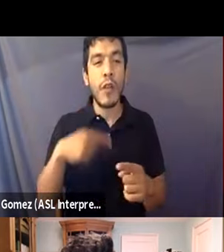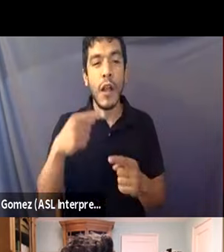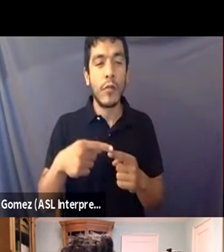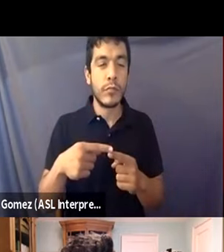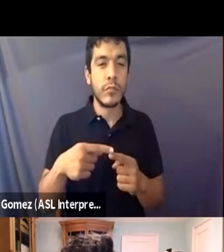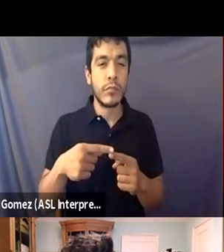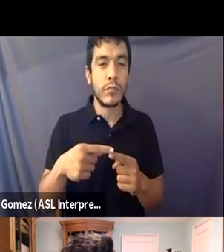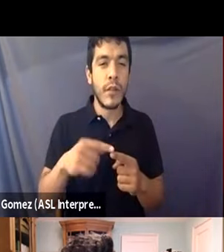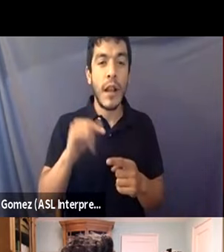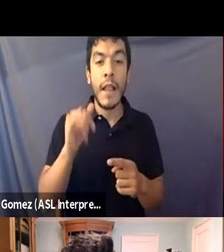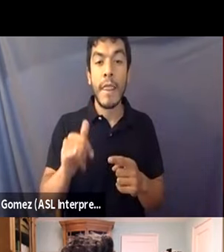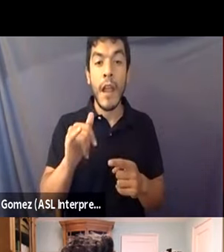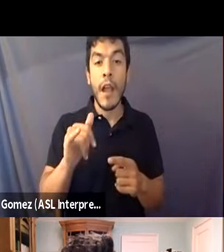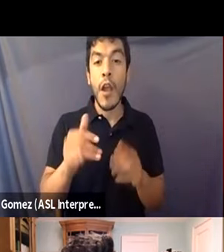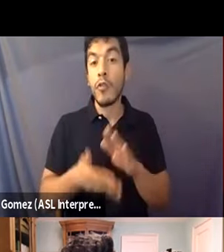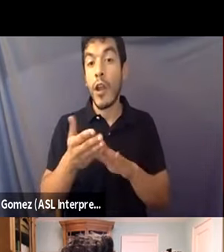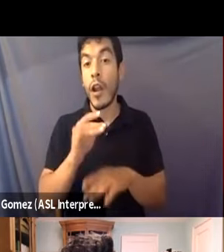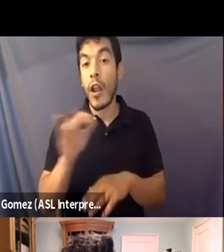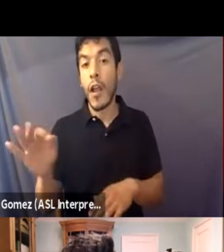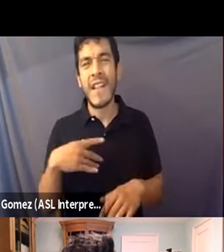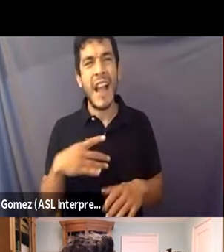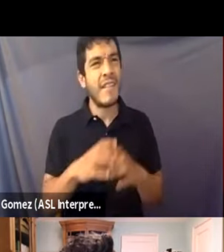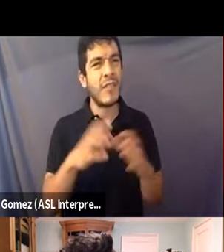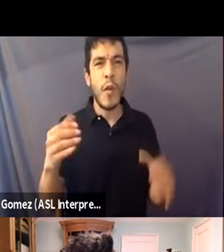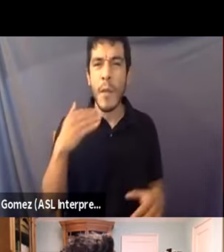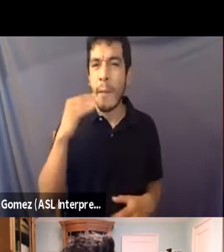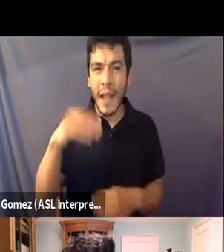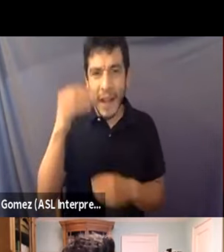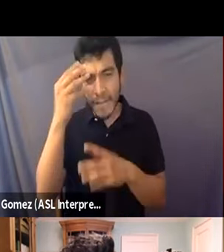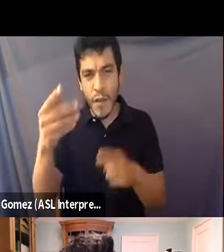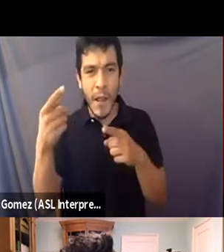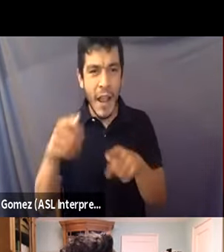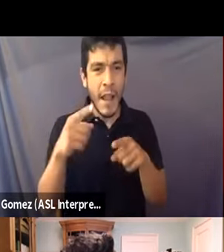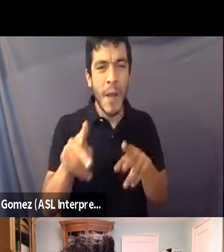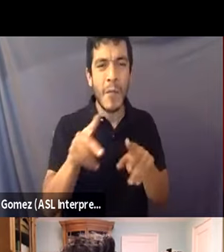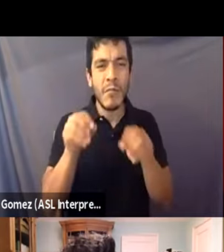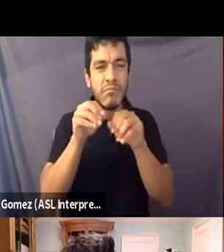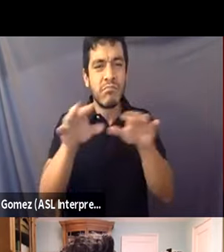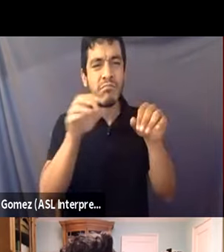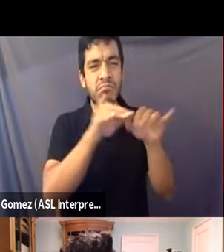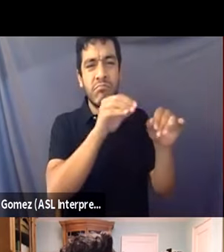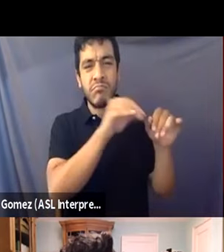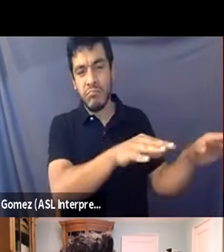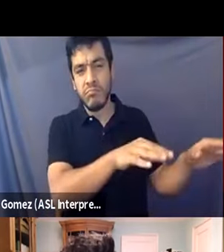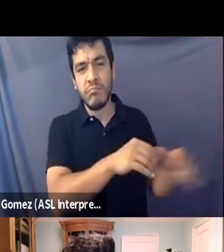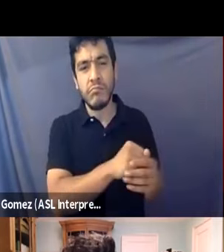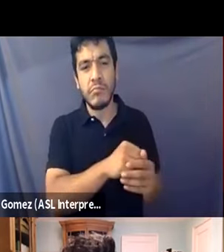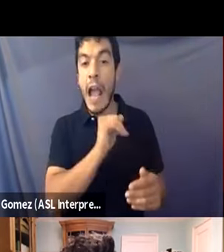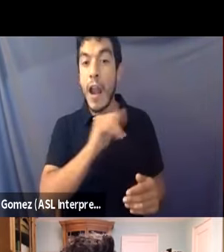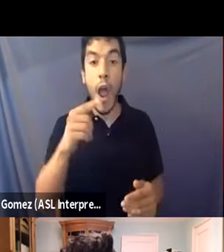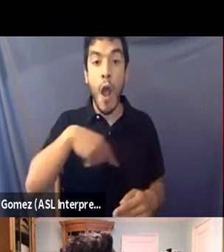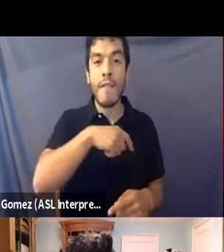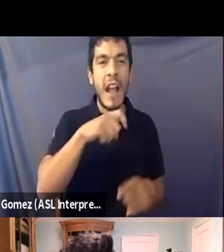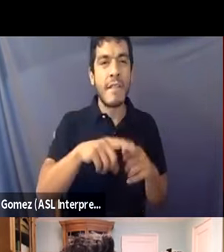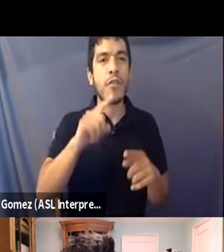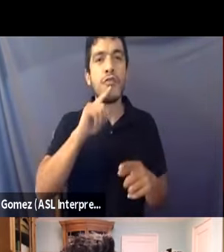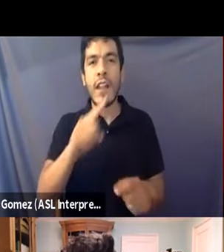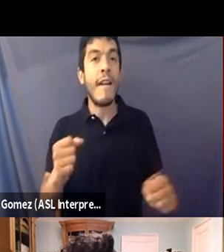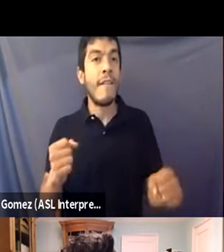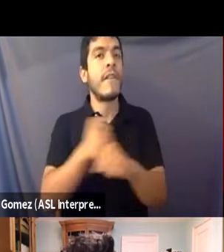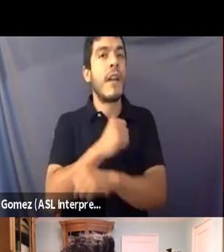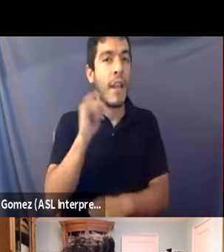runoff, there was so much misinformation that was happening in different, multiple different languages. And all of us had to really combat a lot